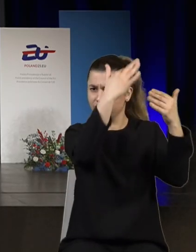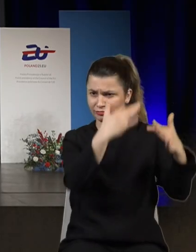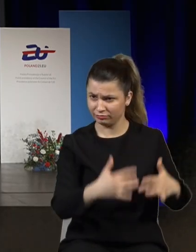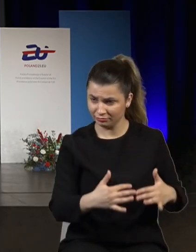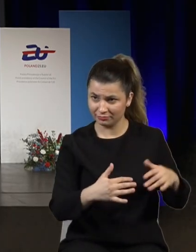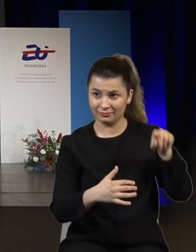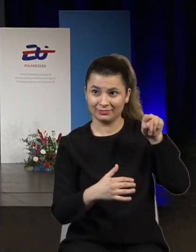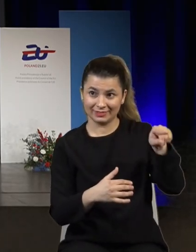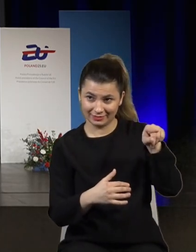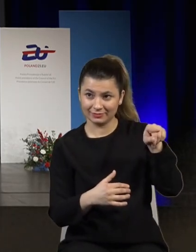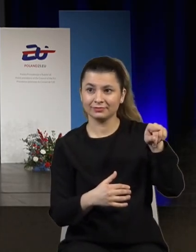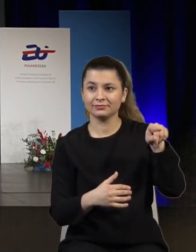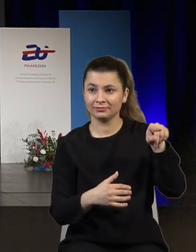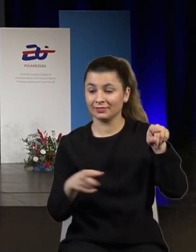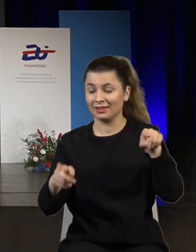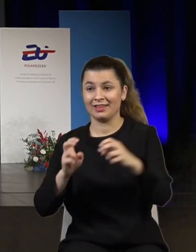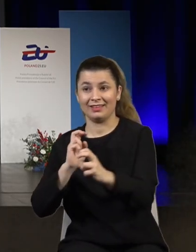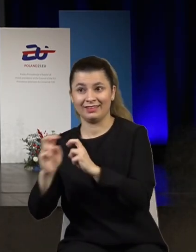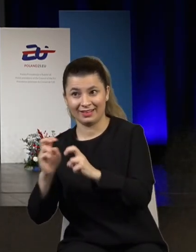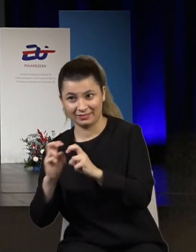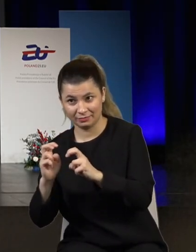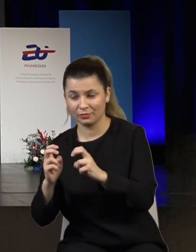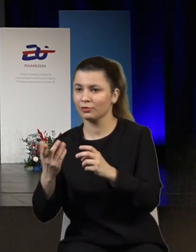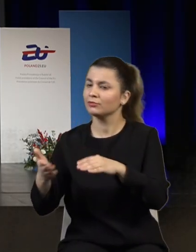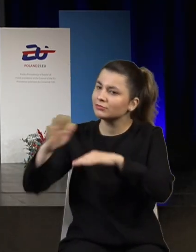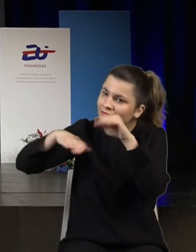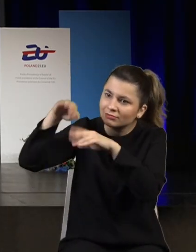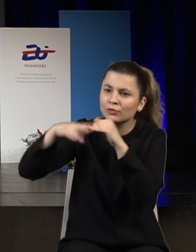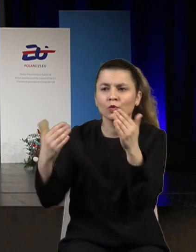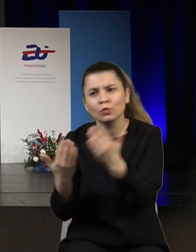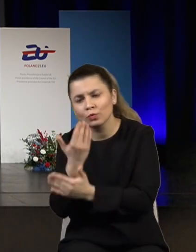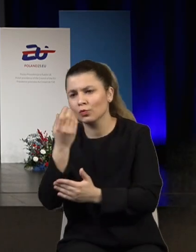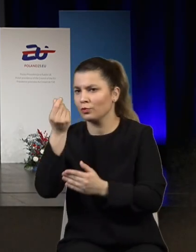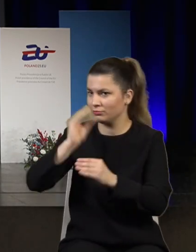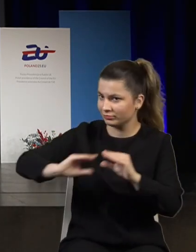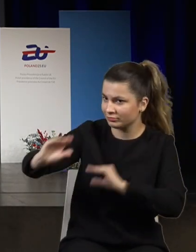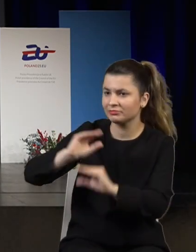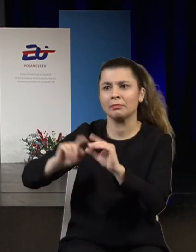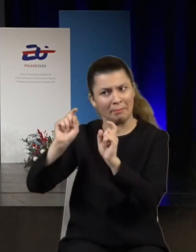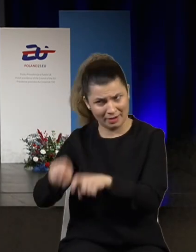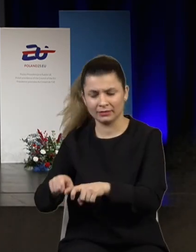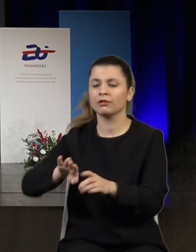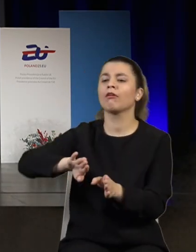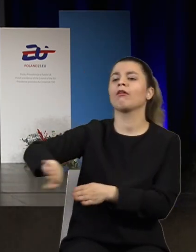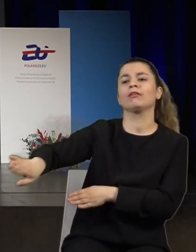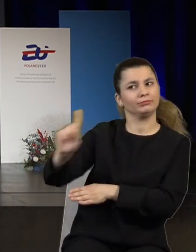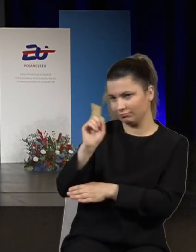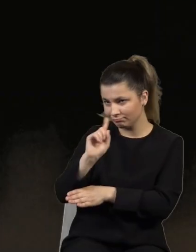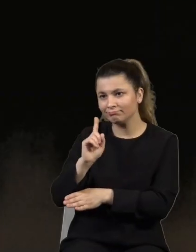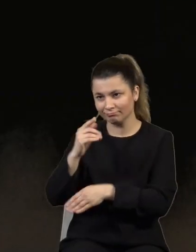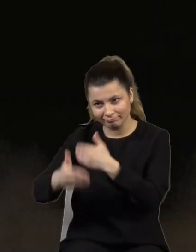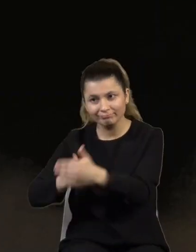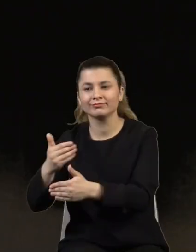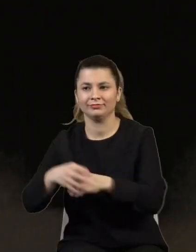Thank you very much. Maria, thank you also for mentioning the military mobility in